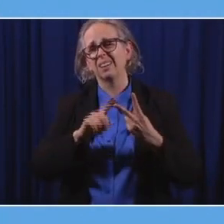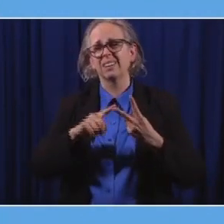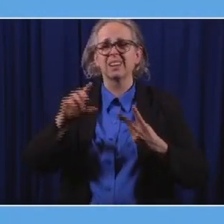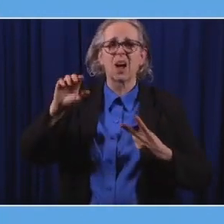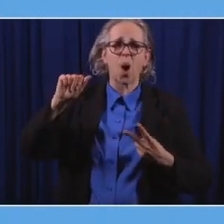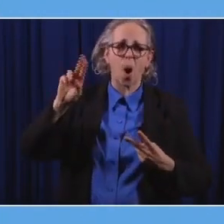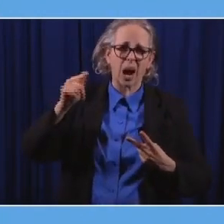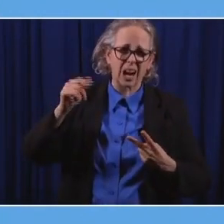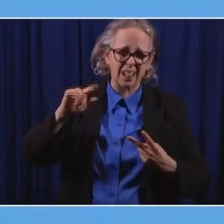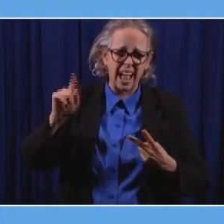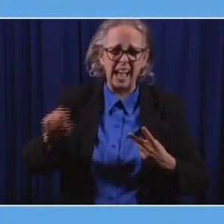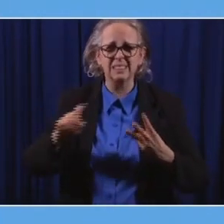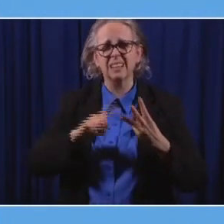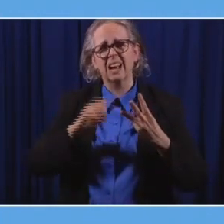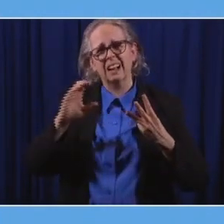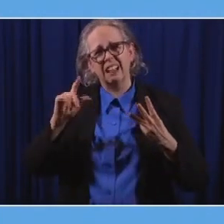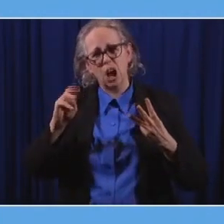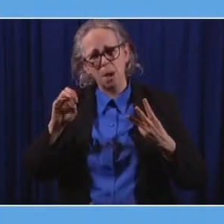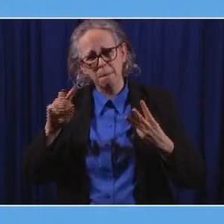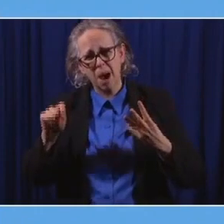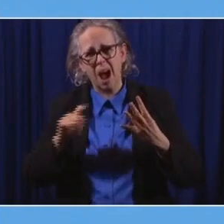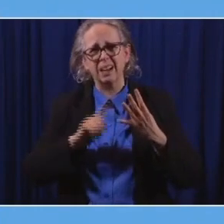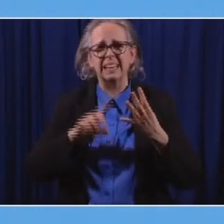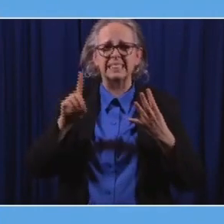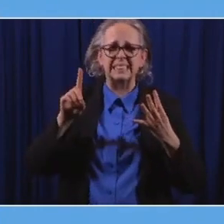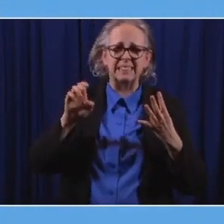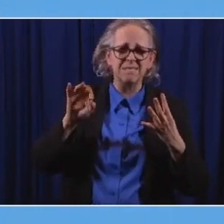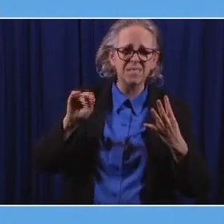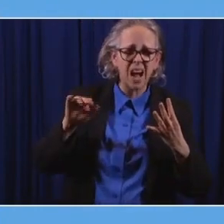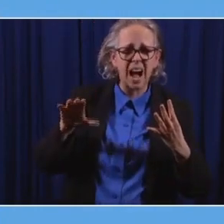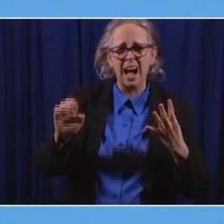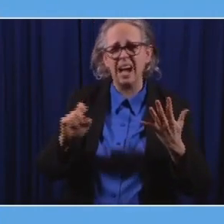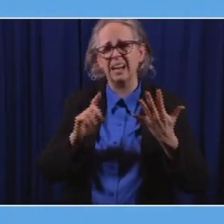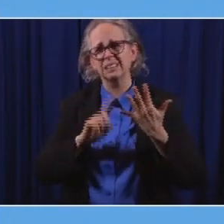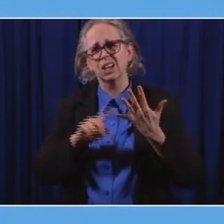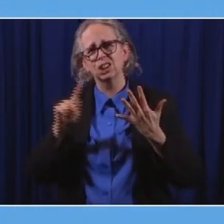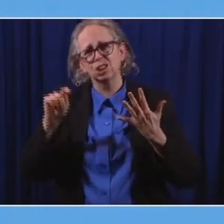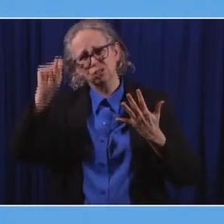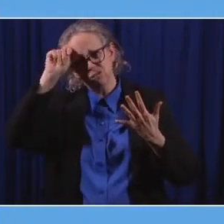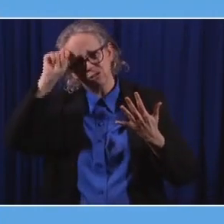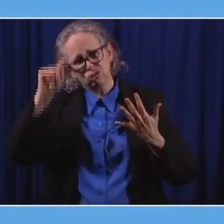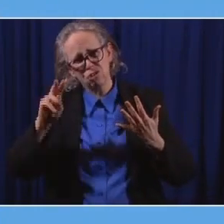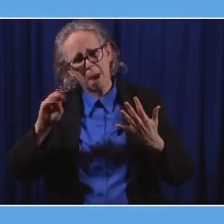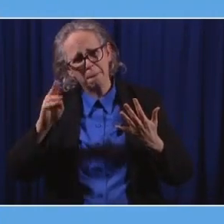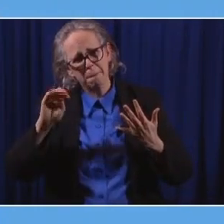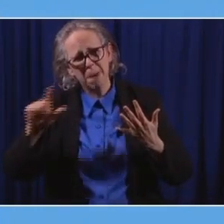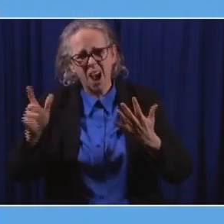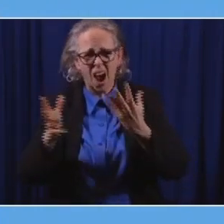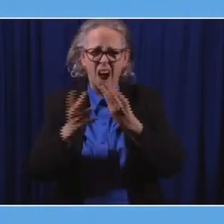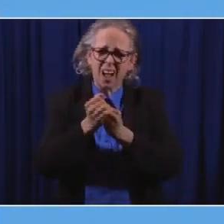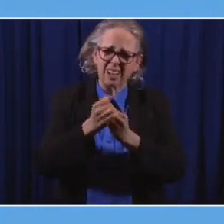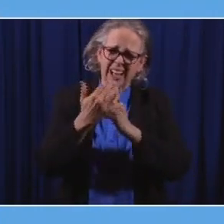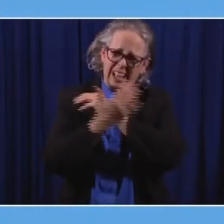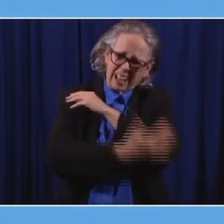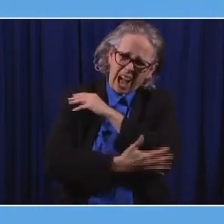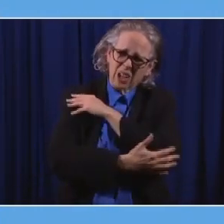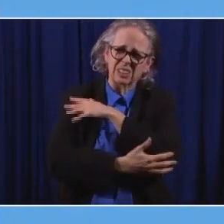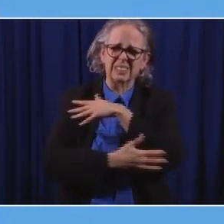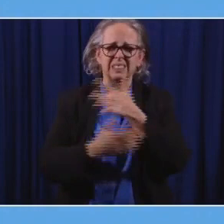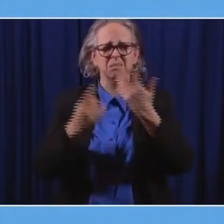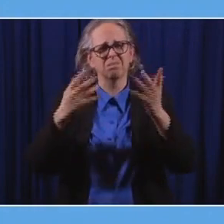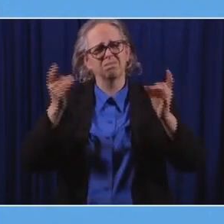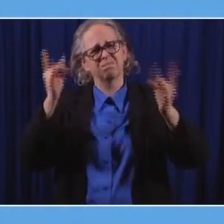increase of 5 counties from last week, and 2, Ashtabula and Auglaize, are red for the first time. This week, 78%